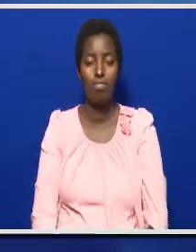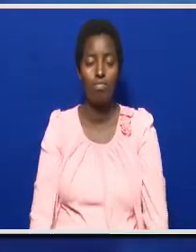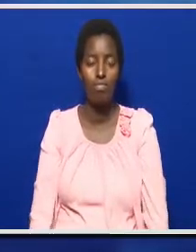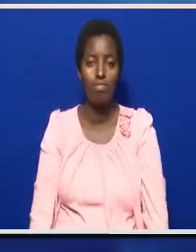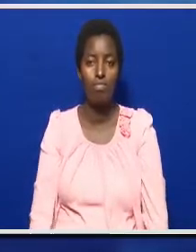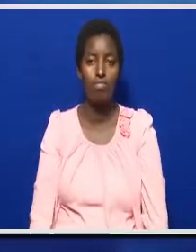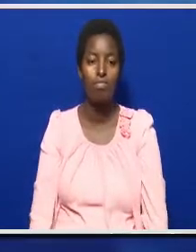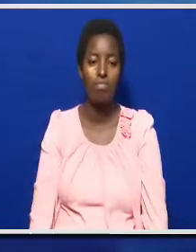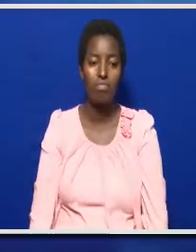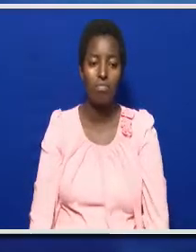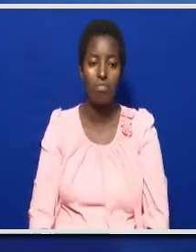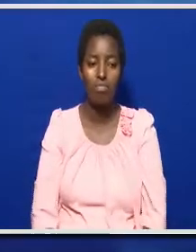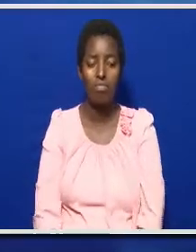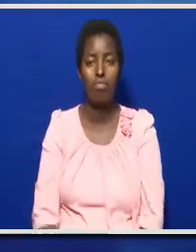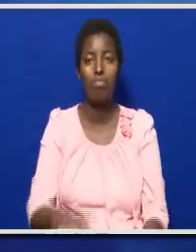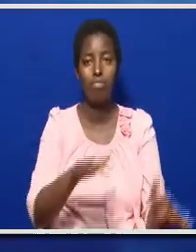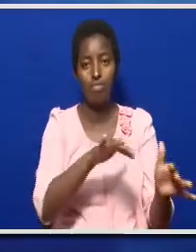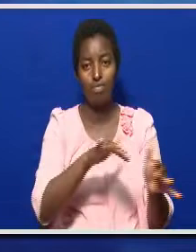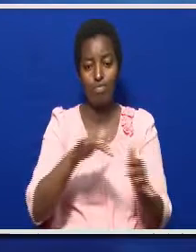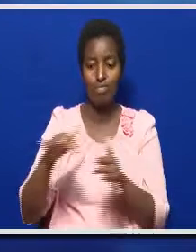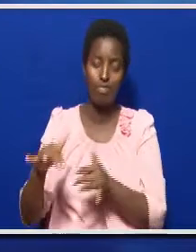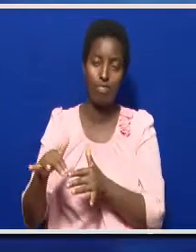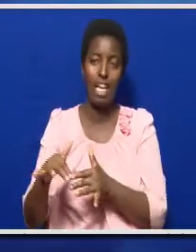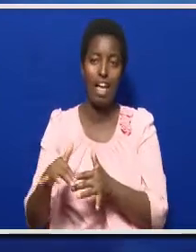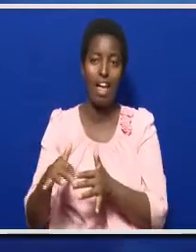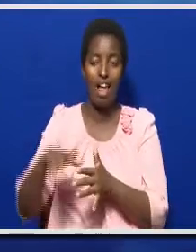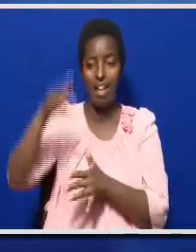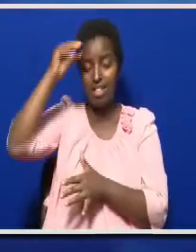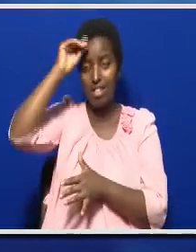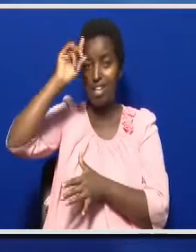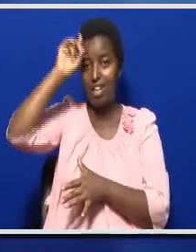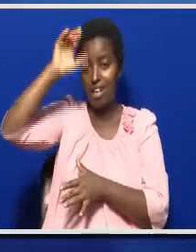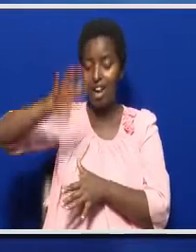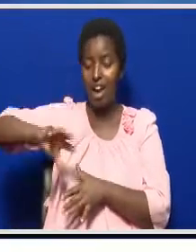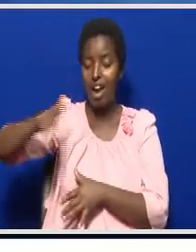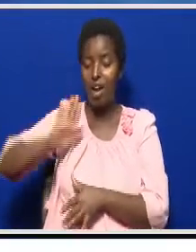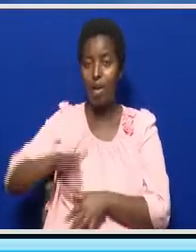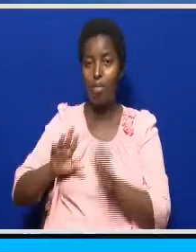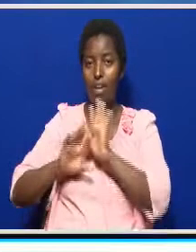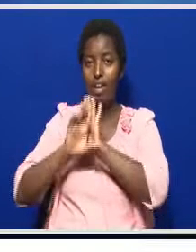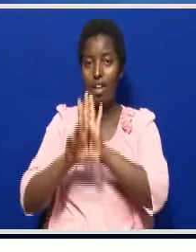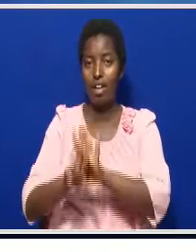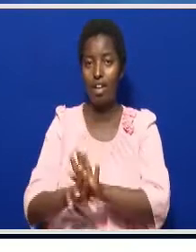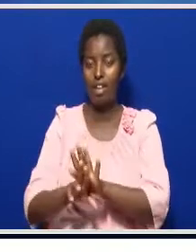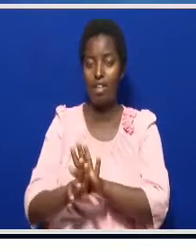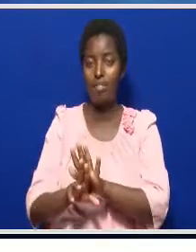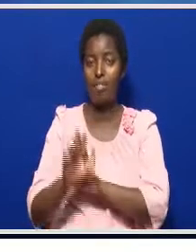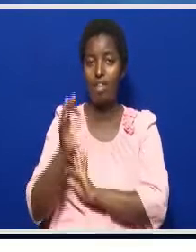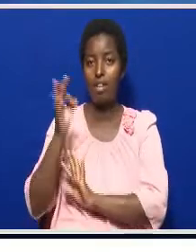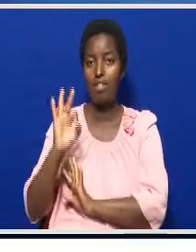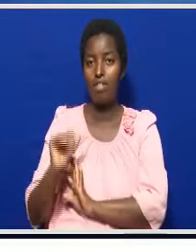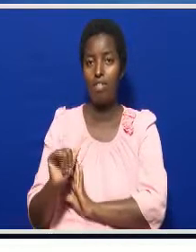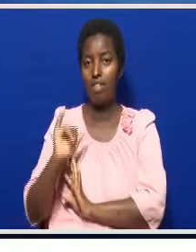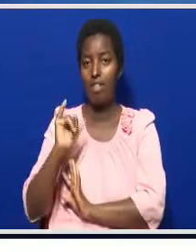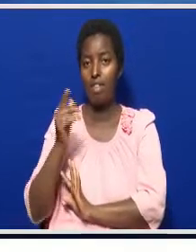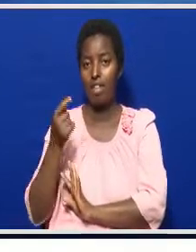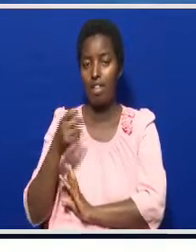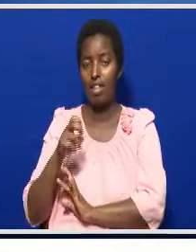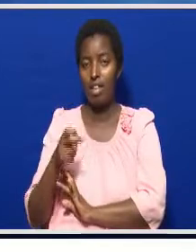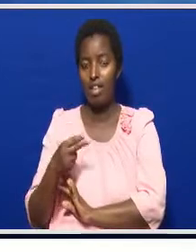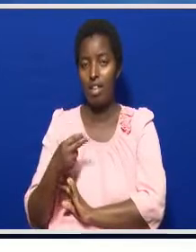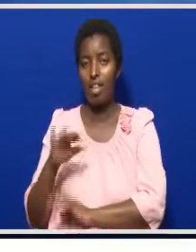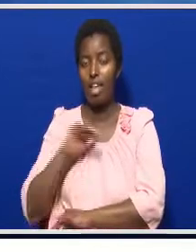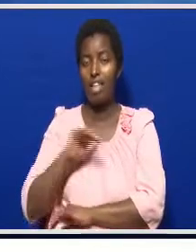Now, away from matters COVID-19, let's switch to education, where Nyandarua County Woman Rep Faith Gitau is calling upon